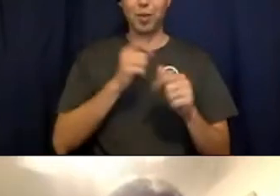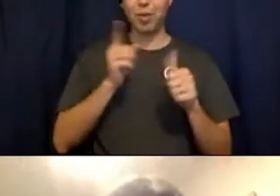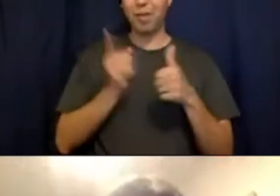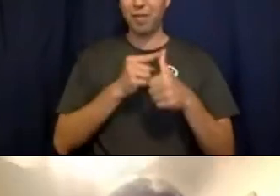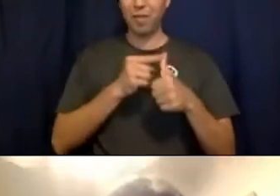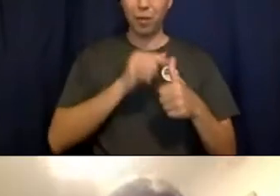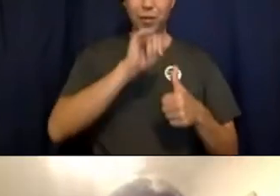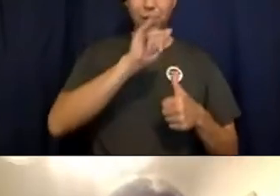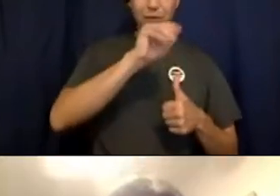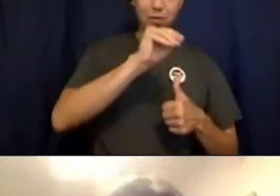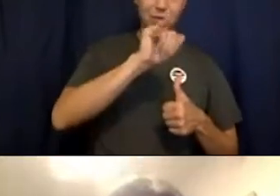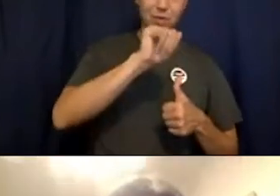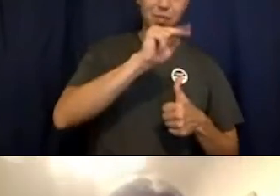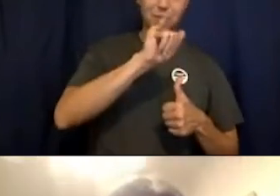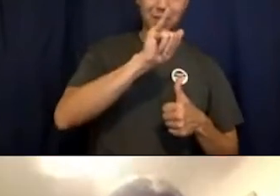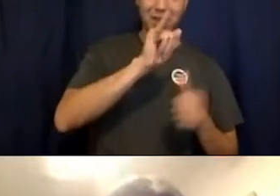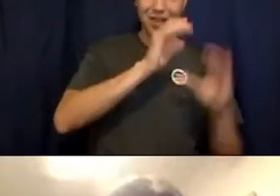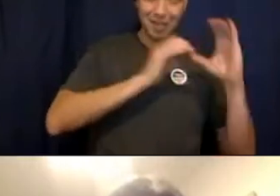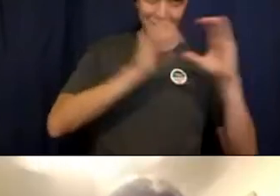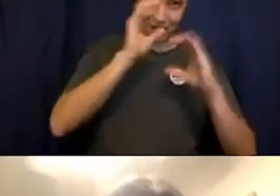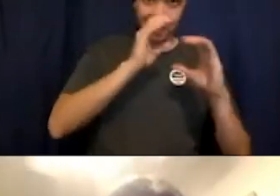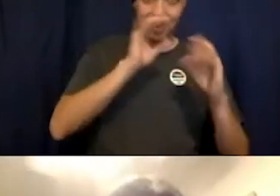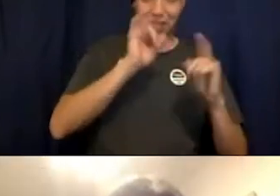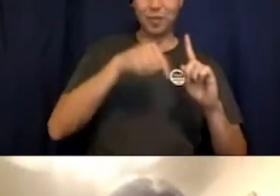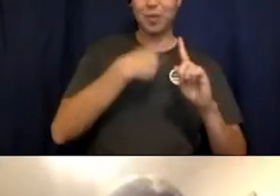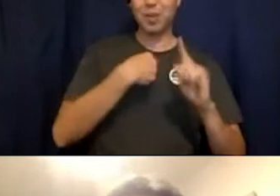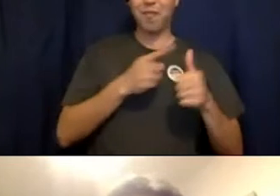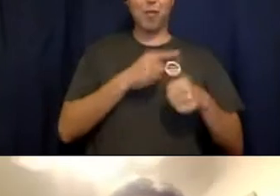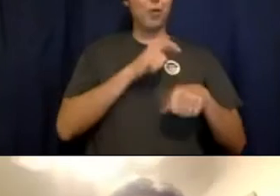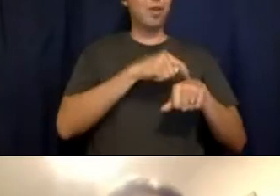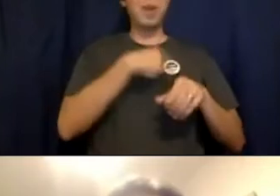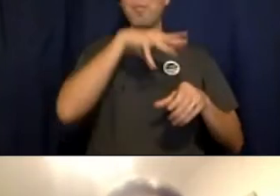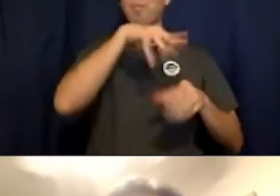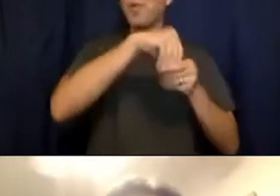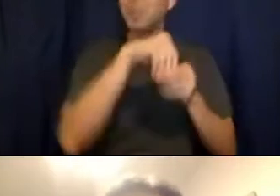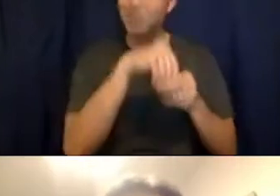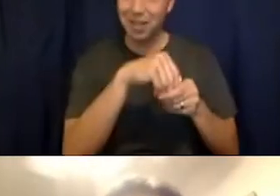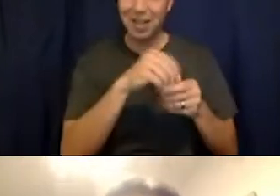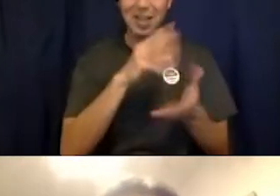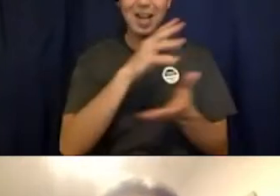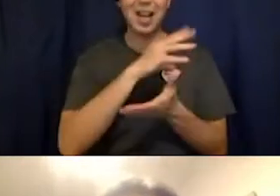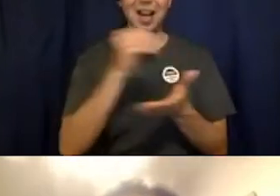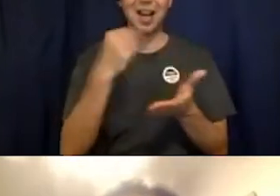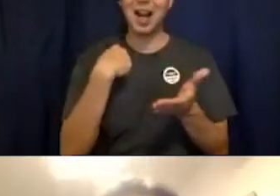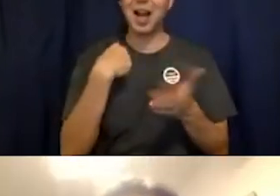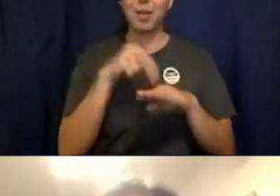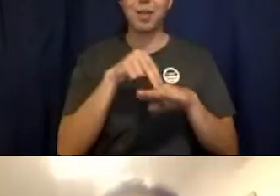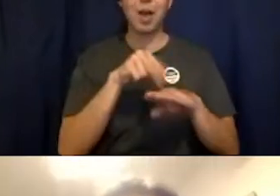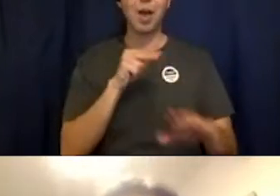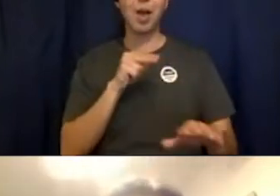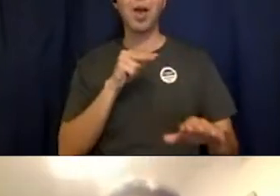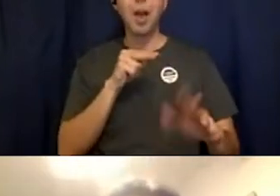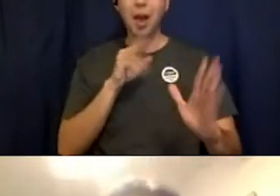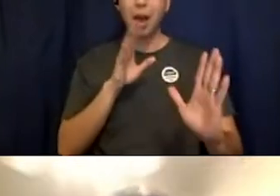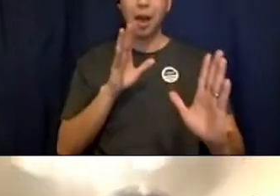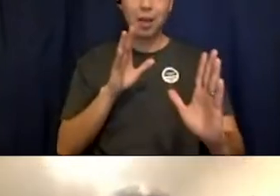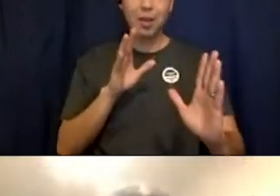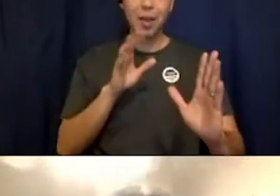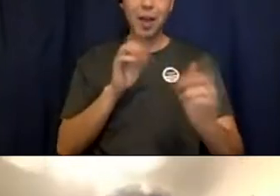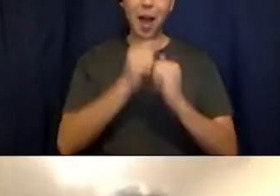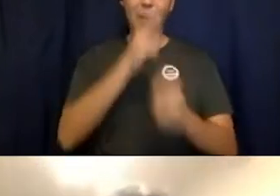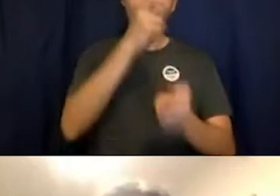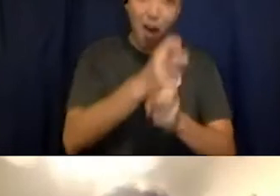the real creative one. Not so much. Where is she? Is she hiding? She is. Hi. She's knitting. Oh,